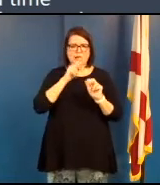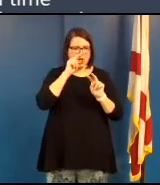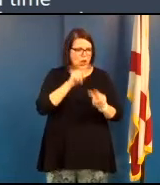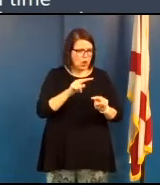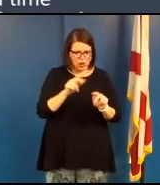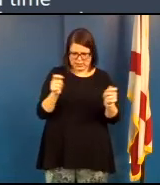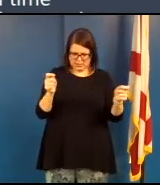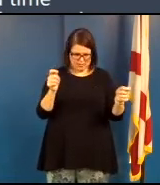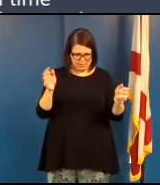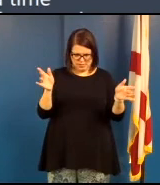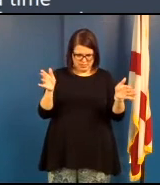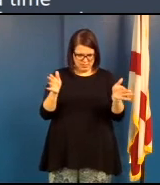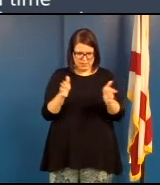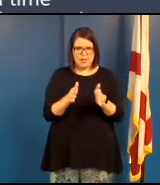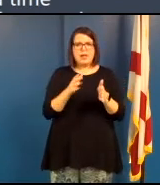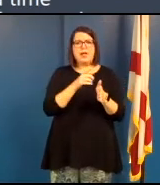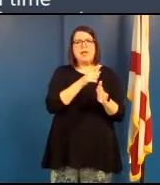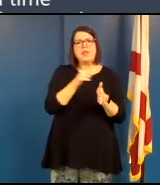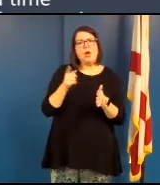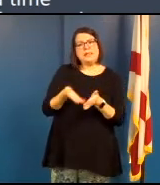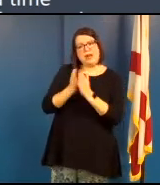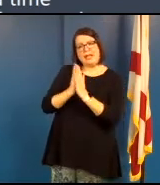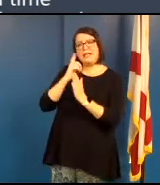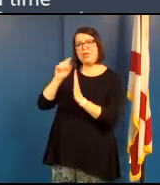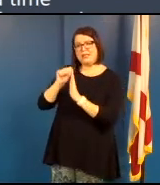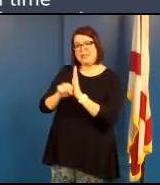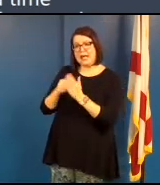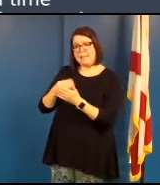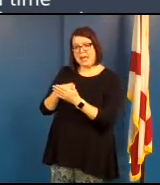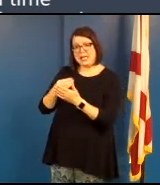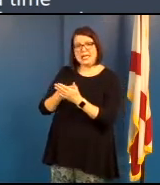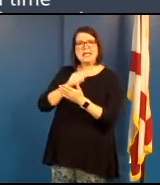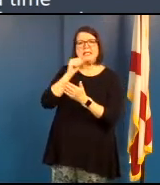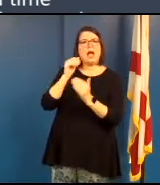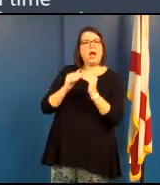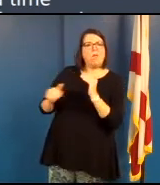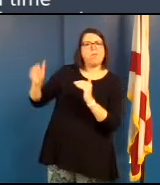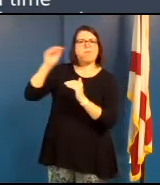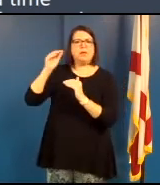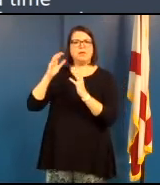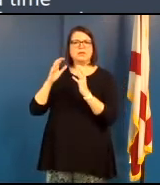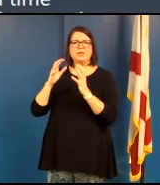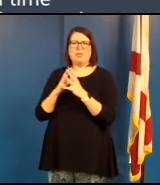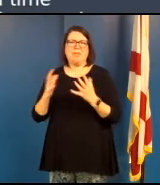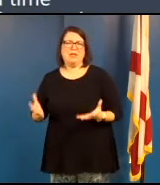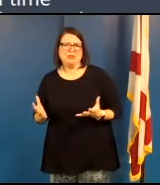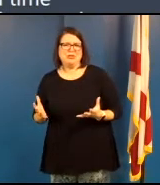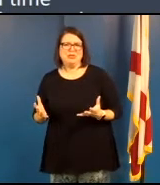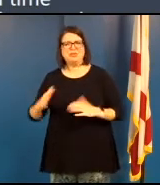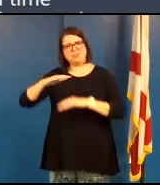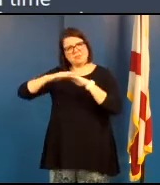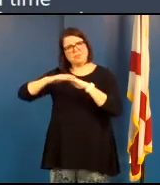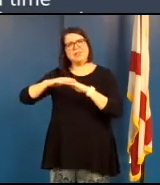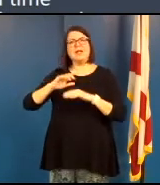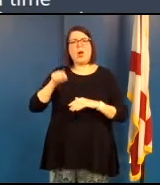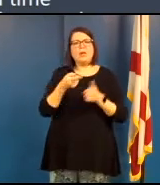require state money. So instead of inflating your ask, they're saying ask modestly, knowing that we are going to be under some budget constraints next year. So ask with what